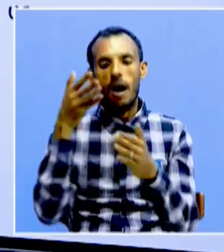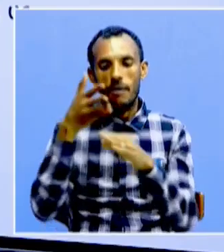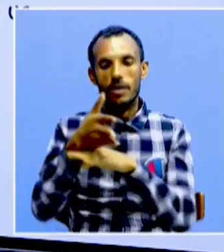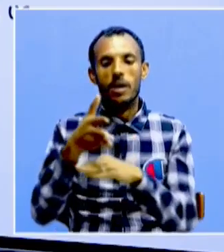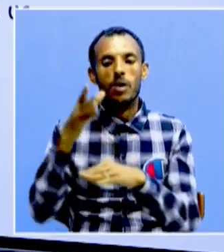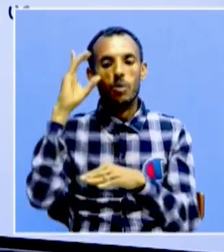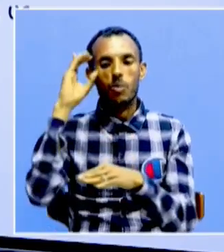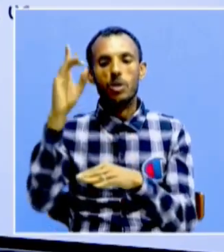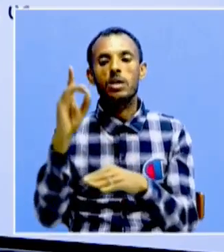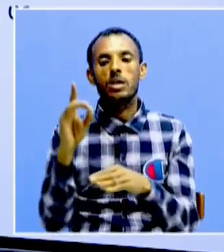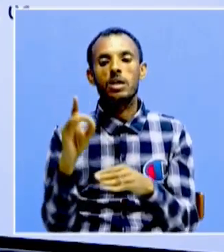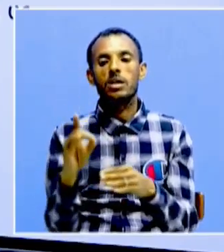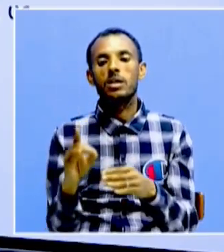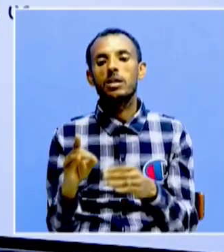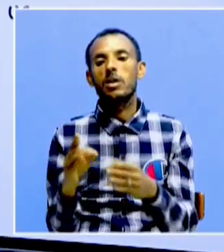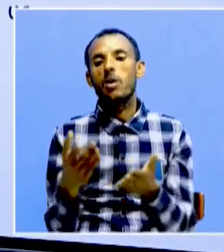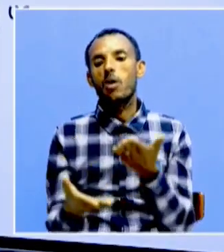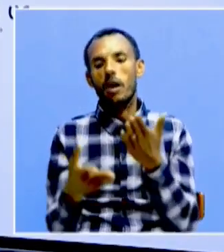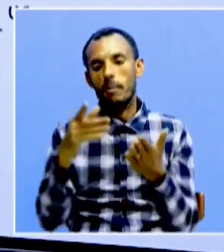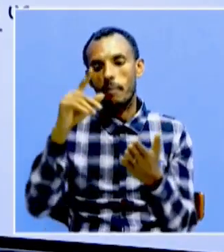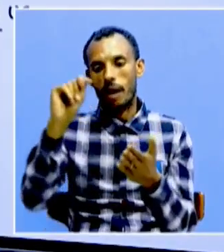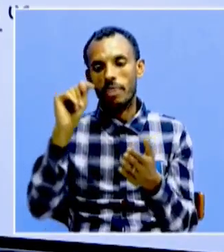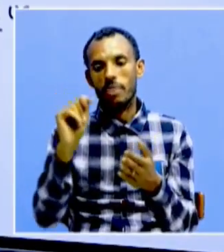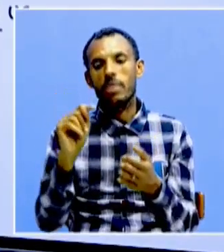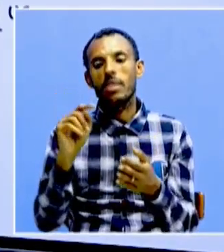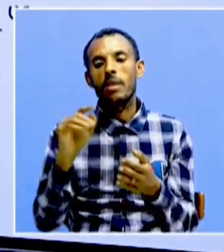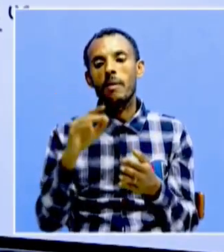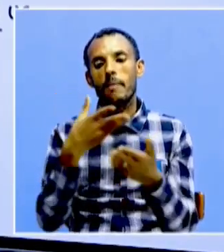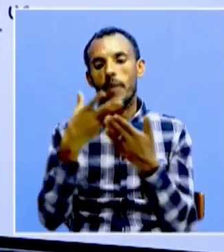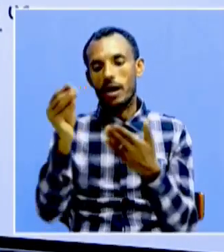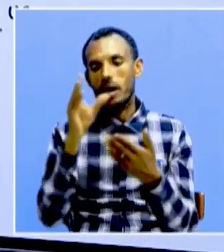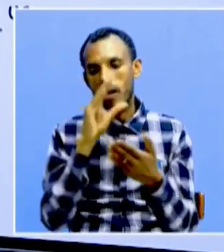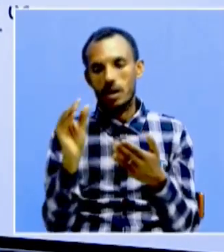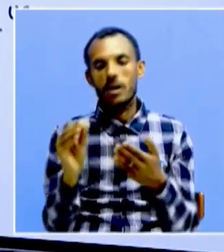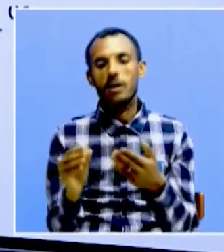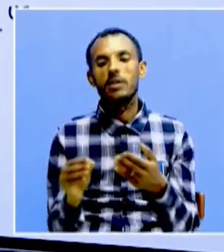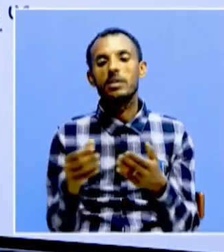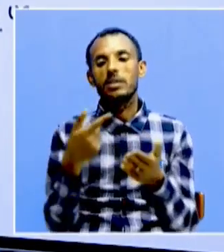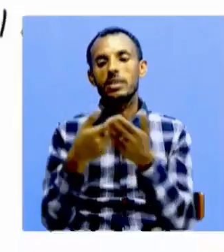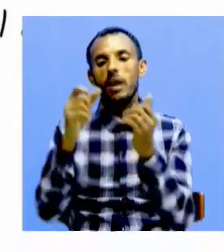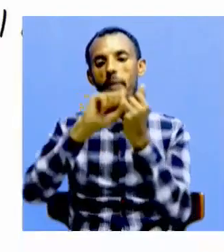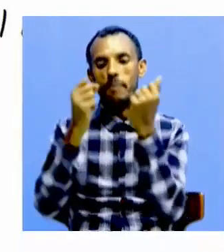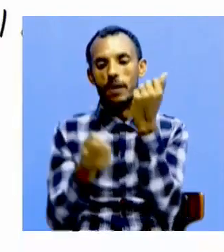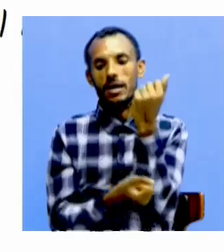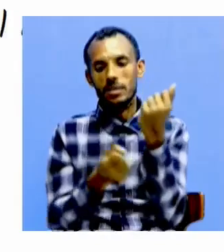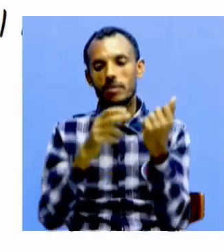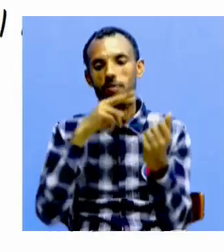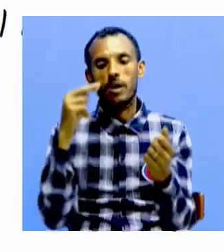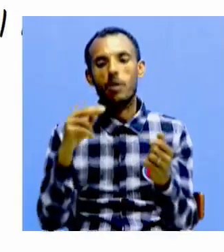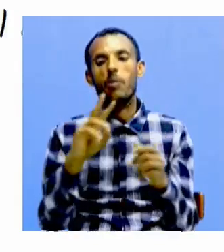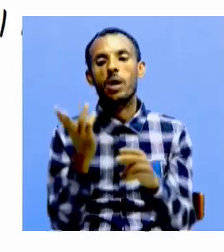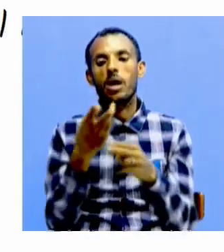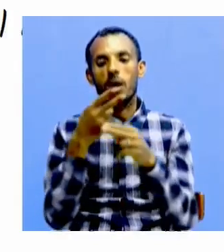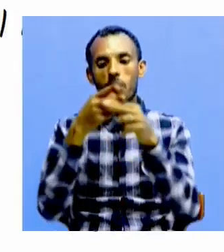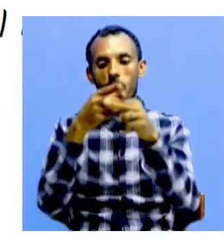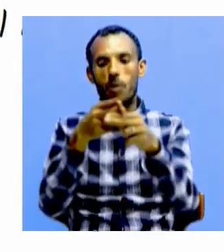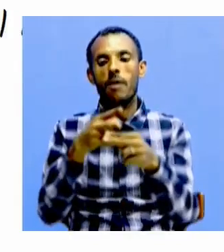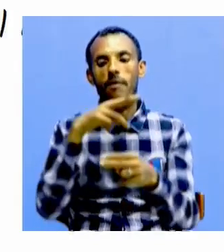by. And after might, here is tell, which is a base verb, or what we call verb